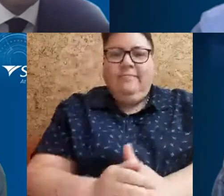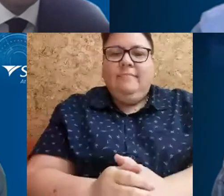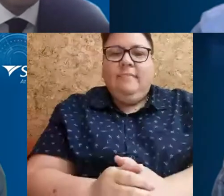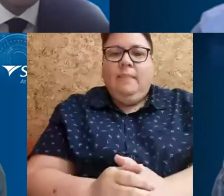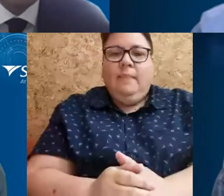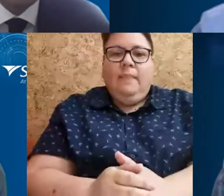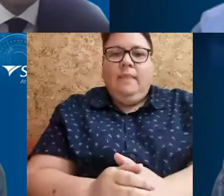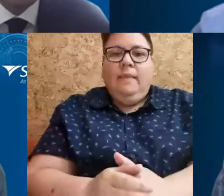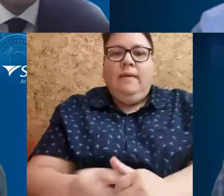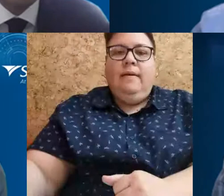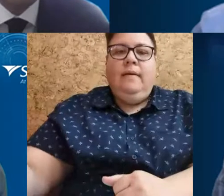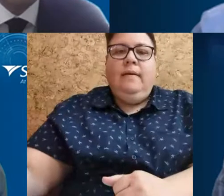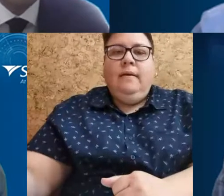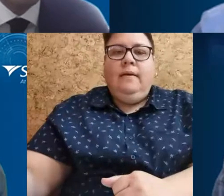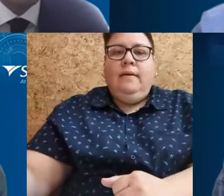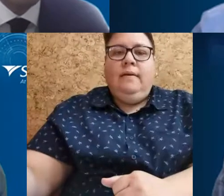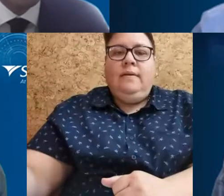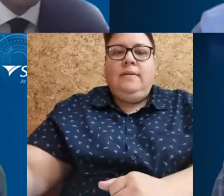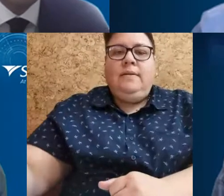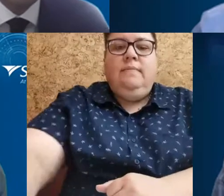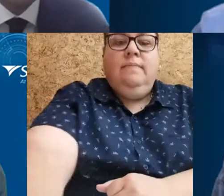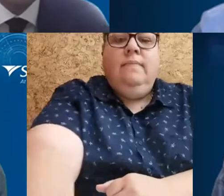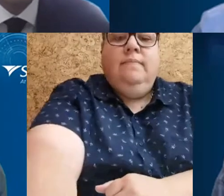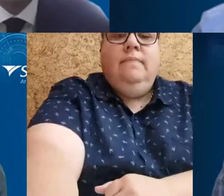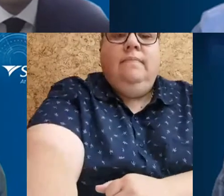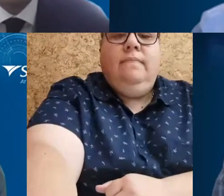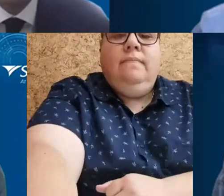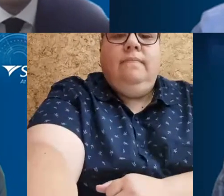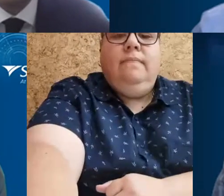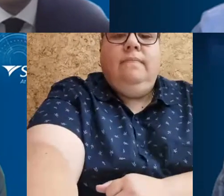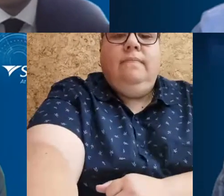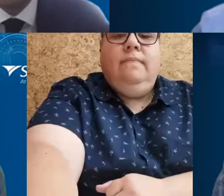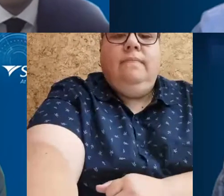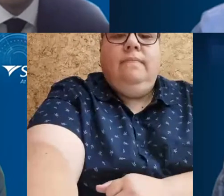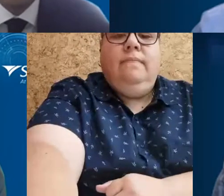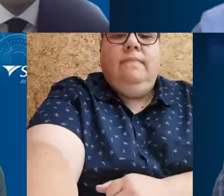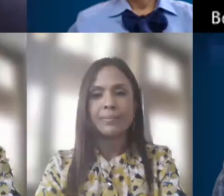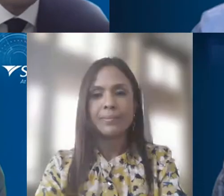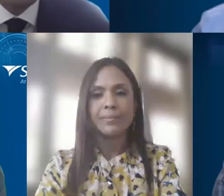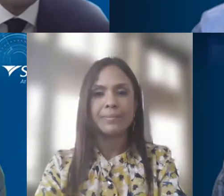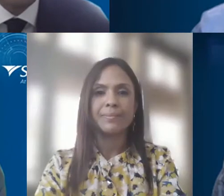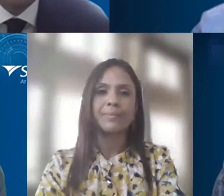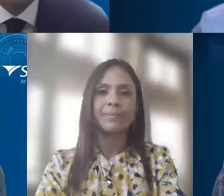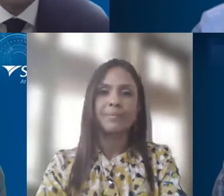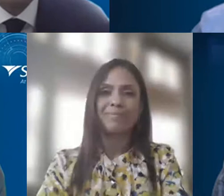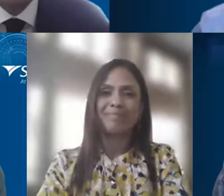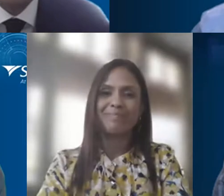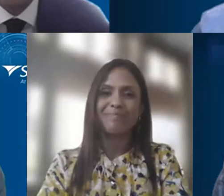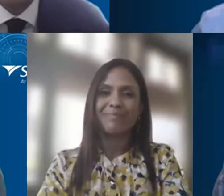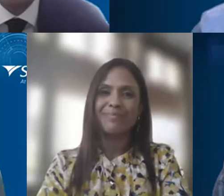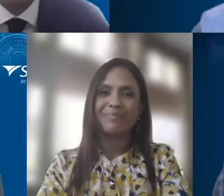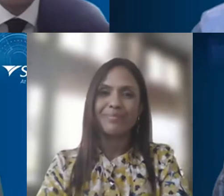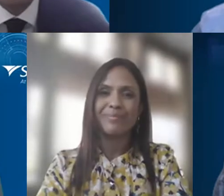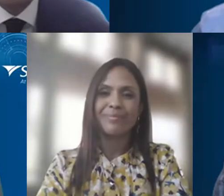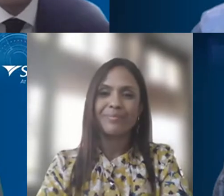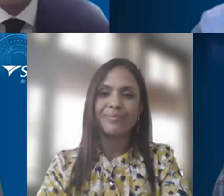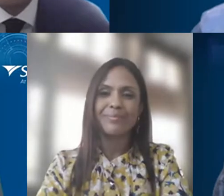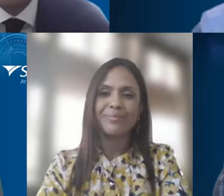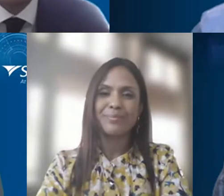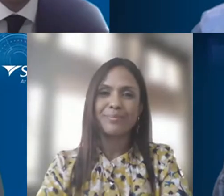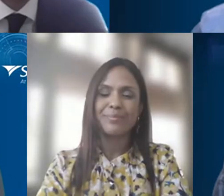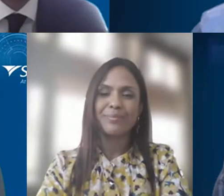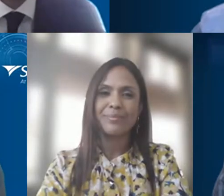And last but not least, we've got Aisha Augustus from the Western Cape Department of Economic Development and Tourism. That's